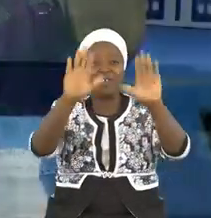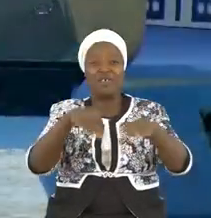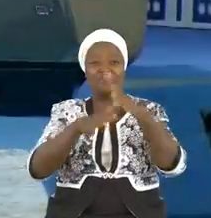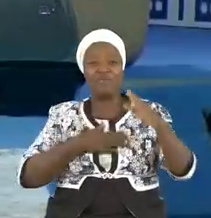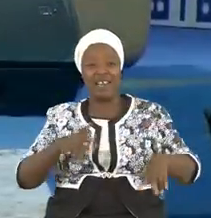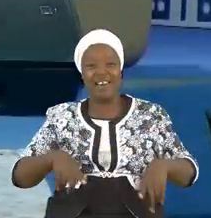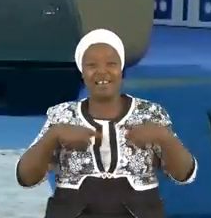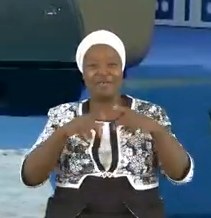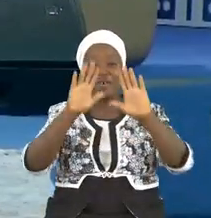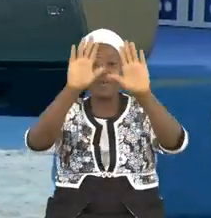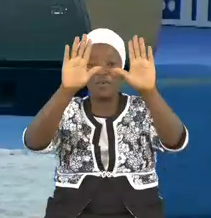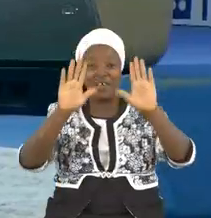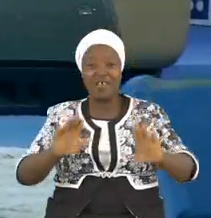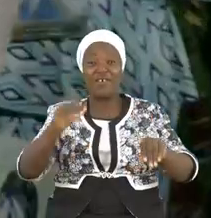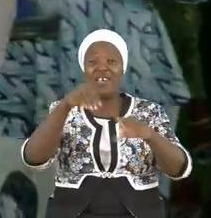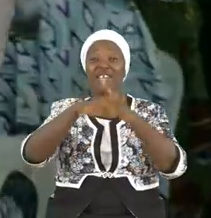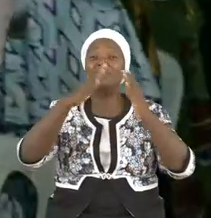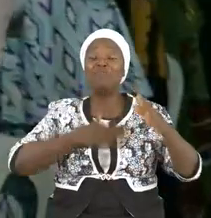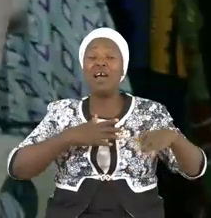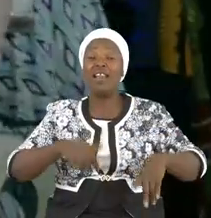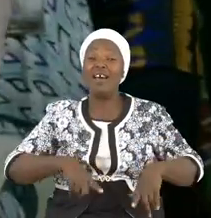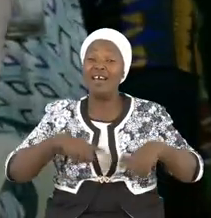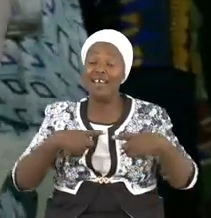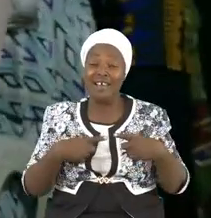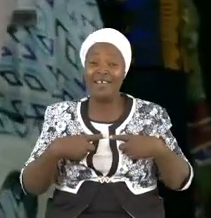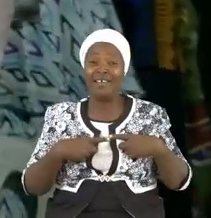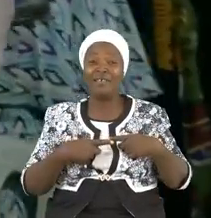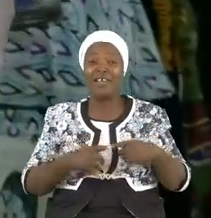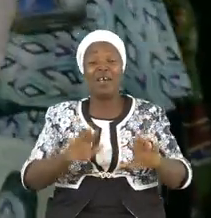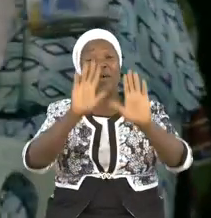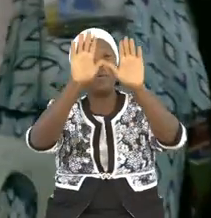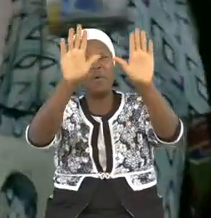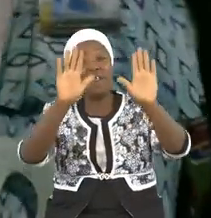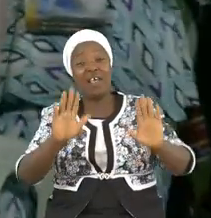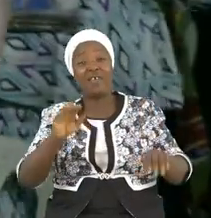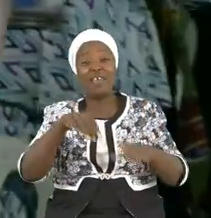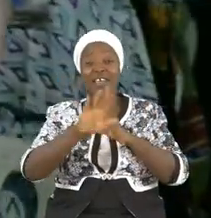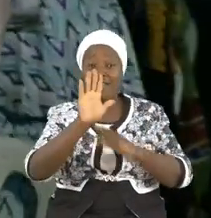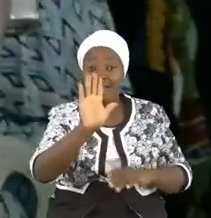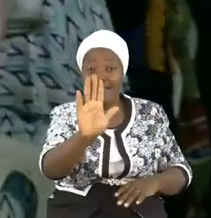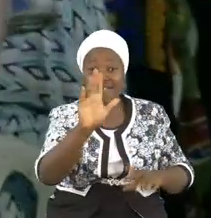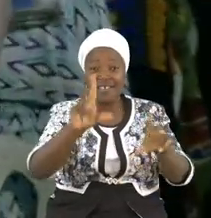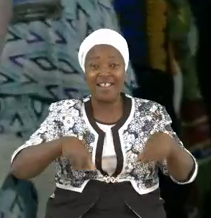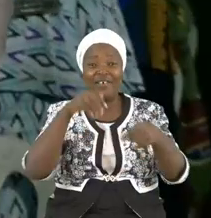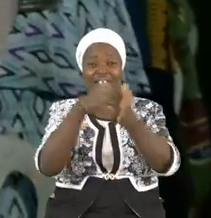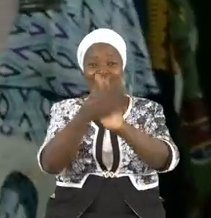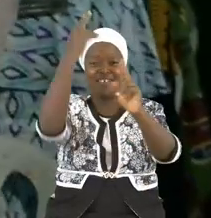Wonderful in my life. Wonderful in your life in Jesus'